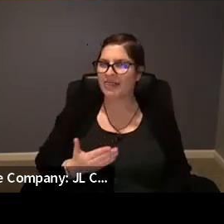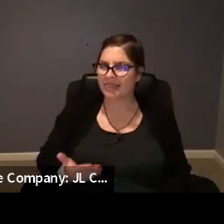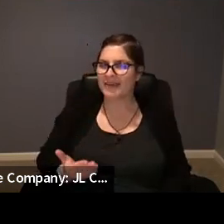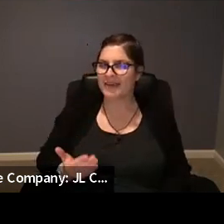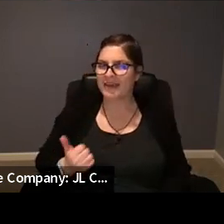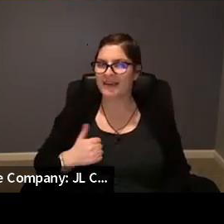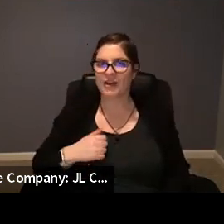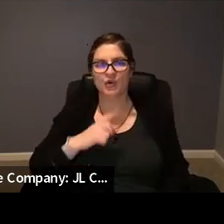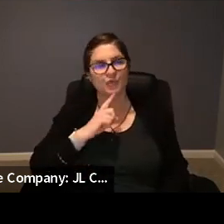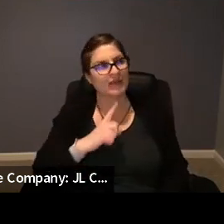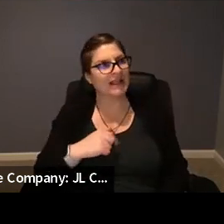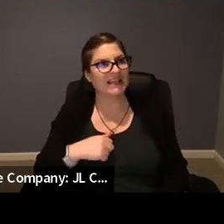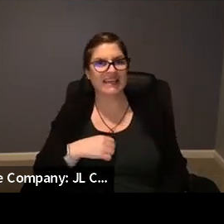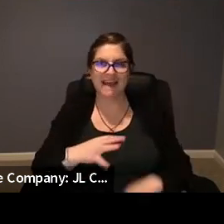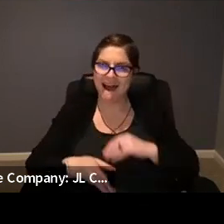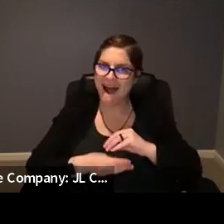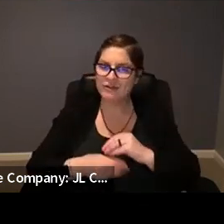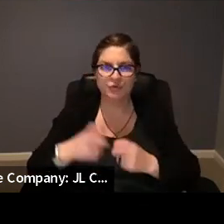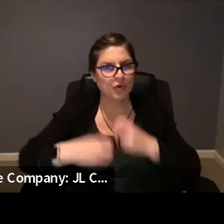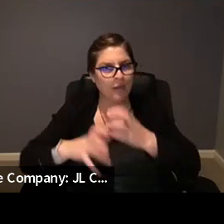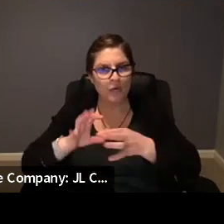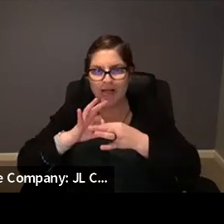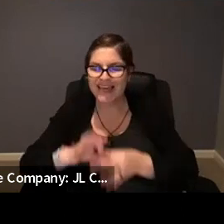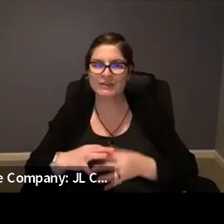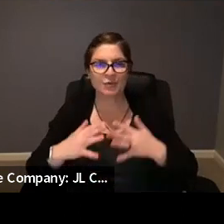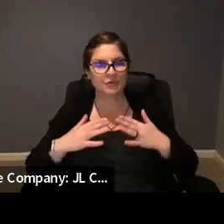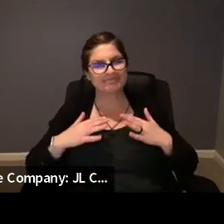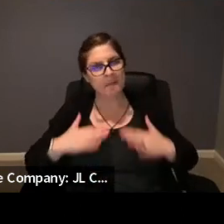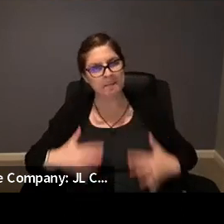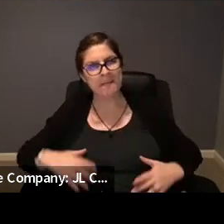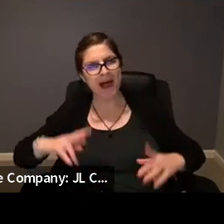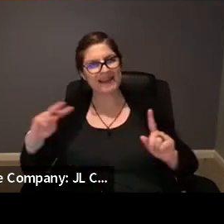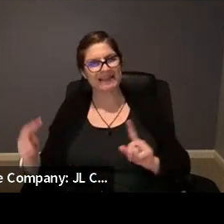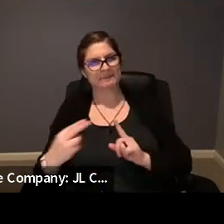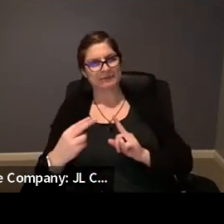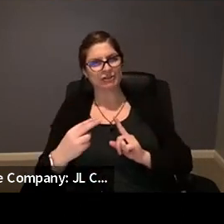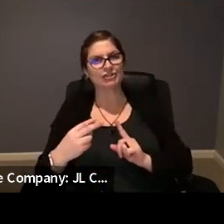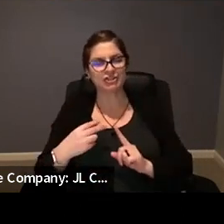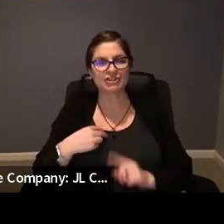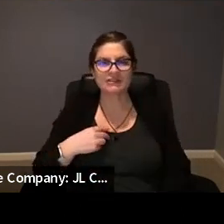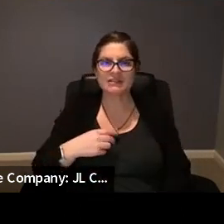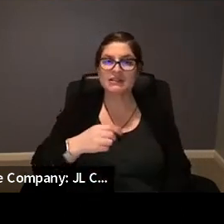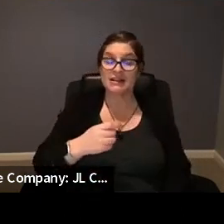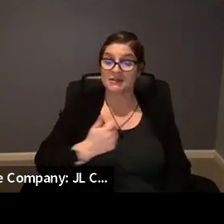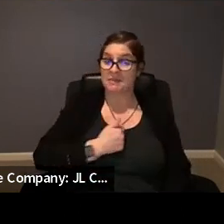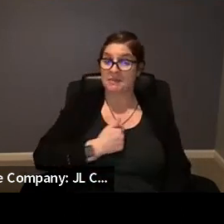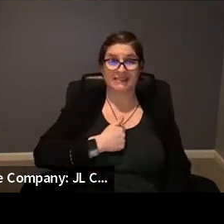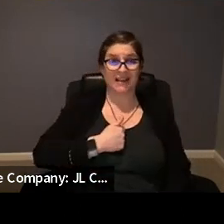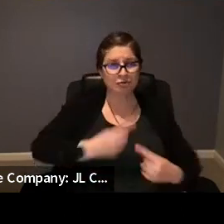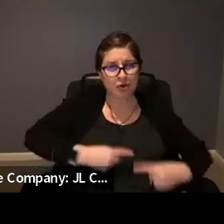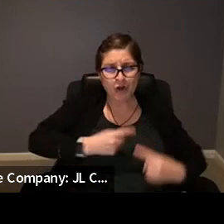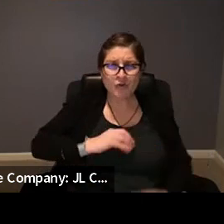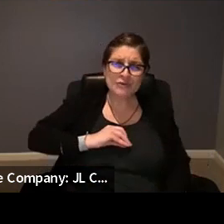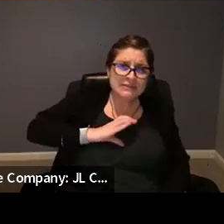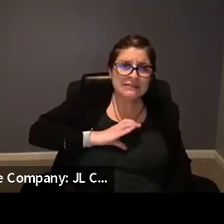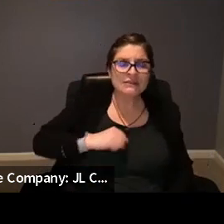contributes to such body image issues for disabled women, you know, as a woman who has struggled with self-esteem and body image.